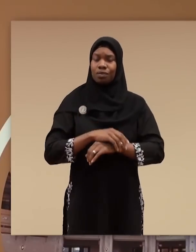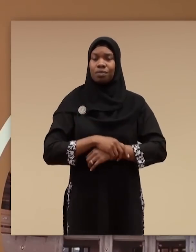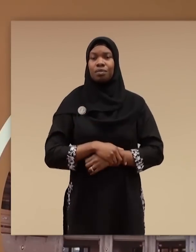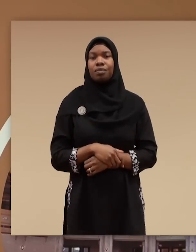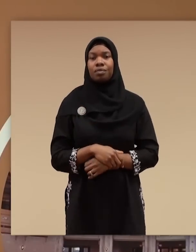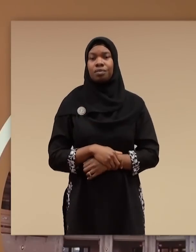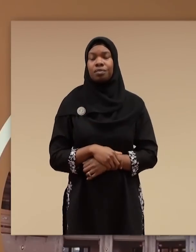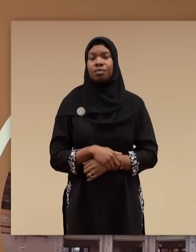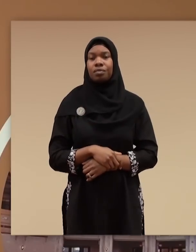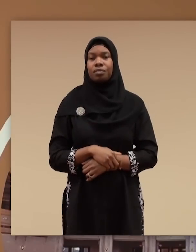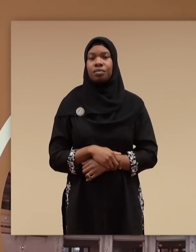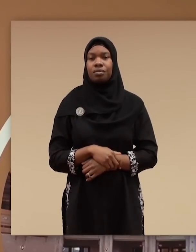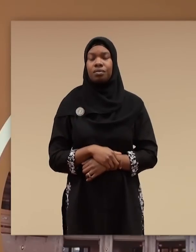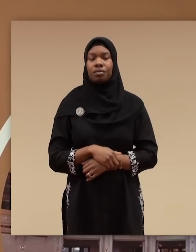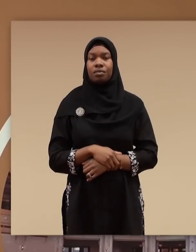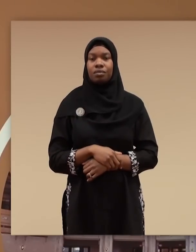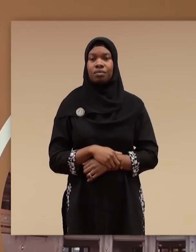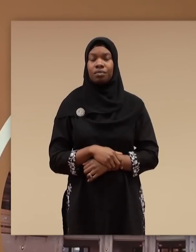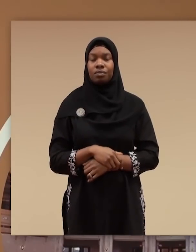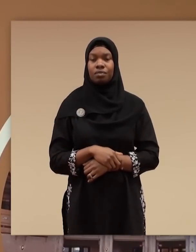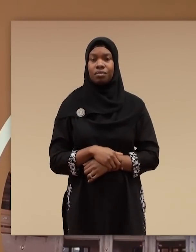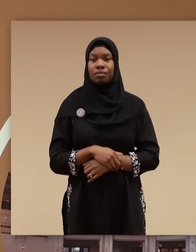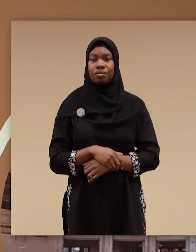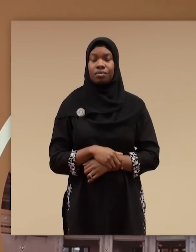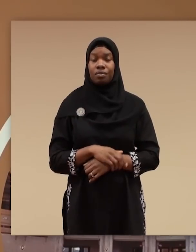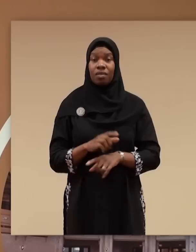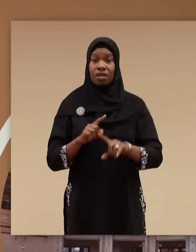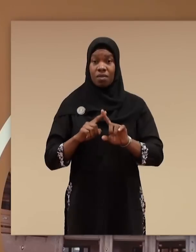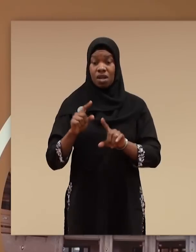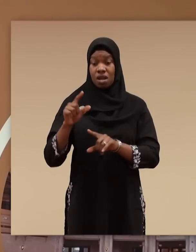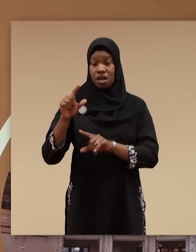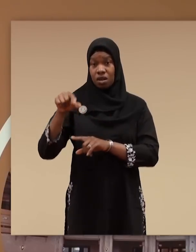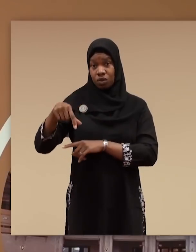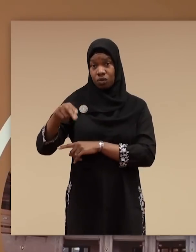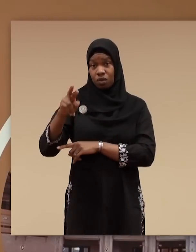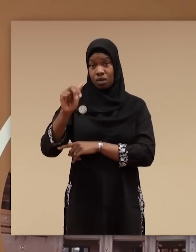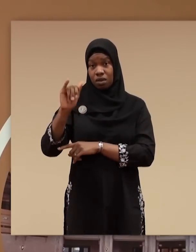However, the response of Quraysh was quite the opposite.